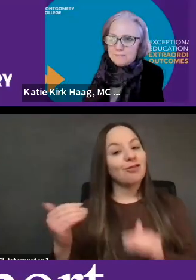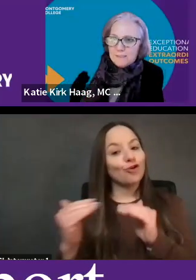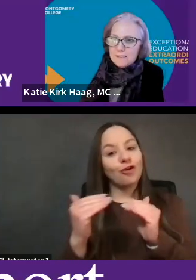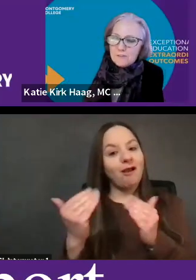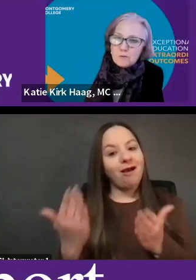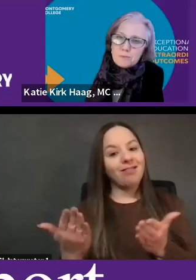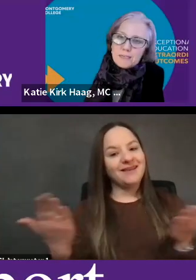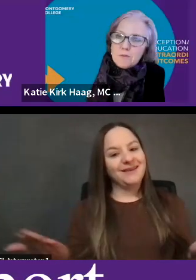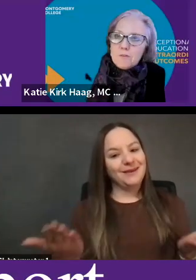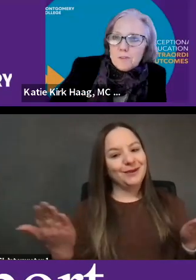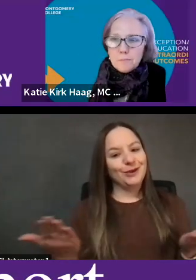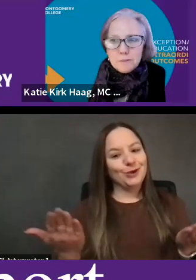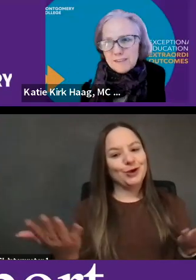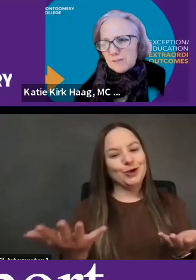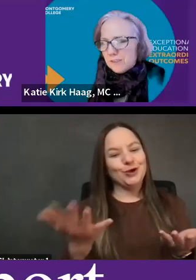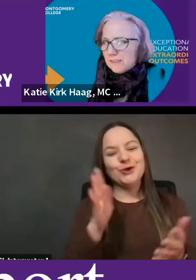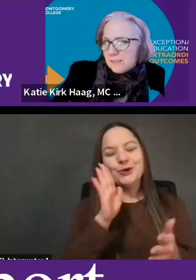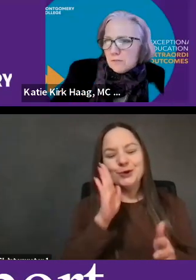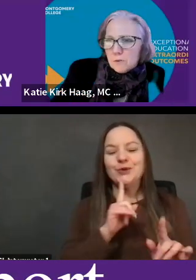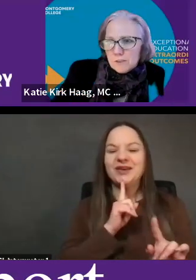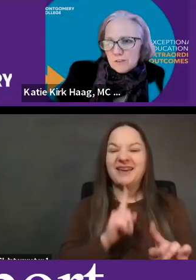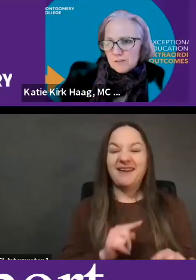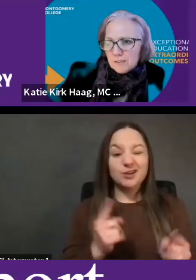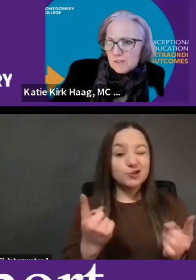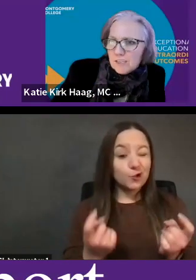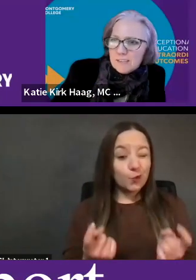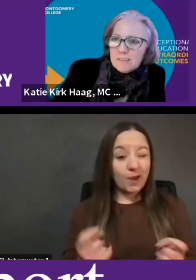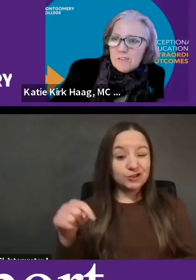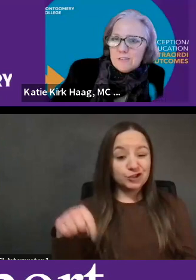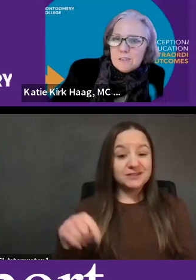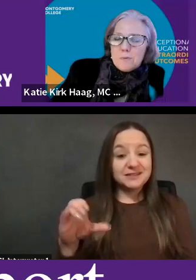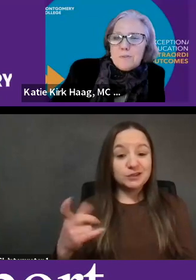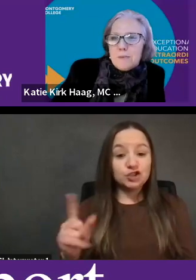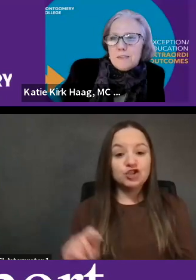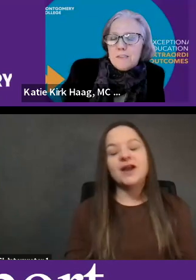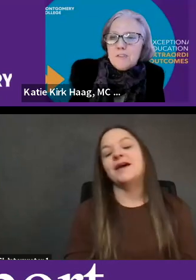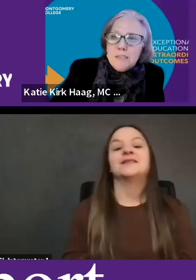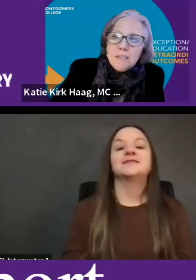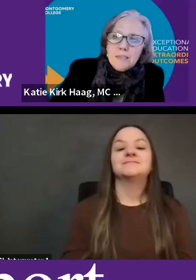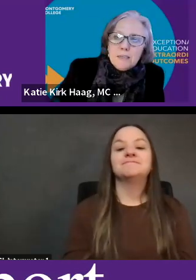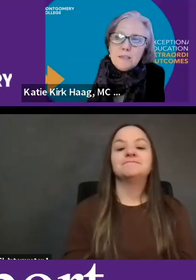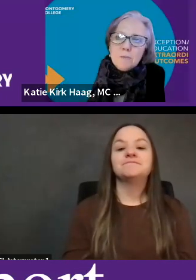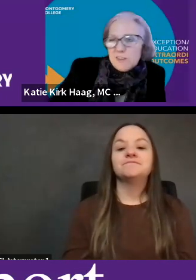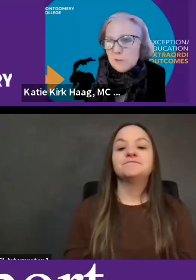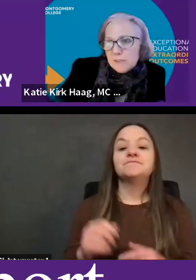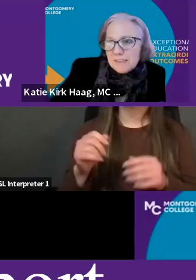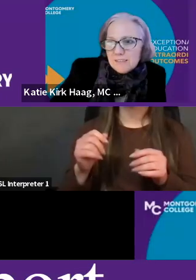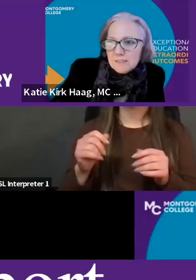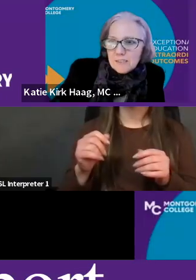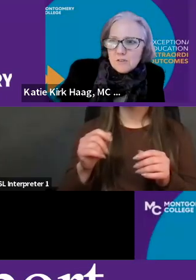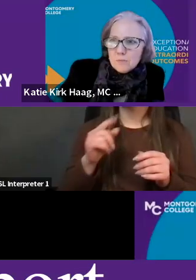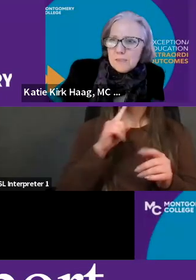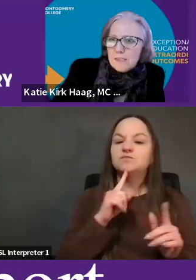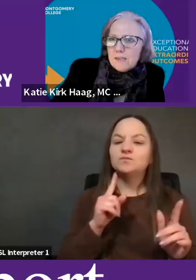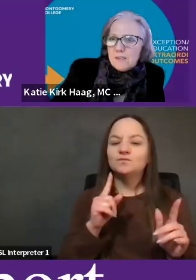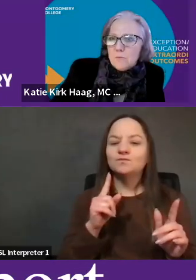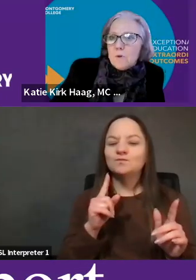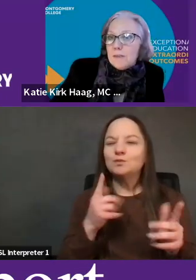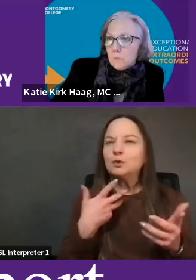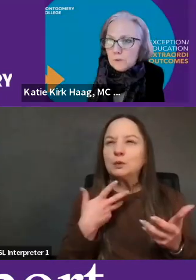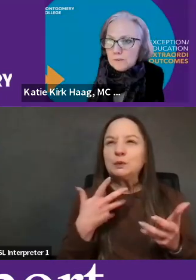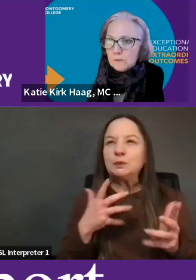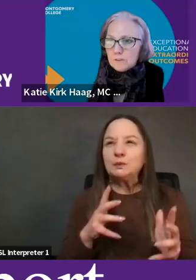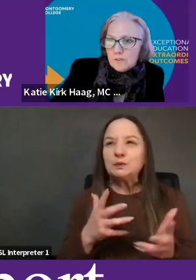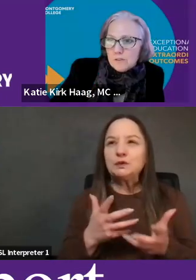in Zoom land who's going to be answering at least a few questions in the chat as she's able to manage. We are hoping not to take too many kind